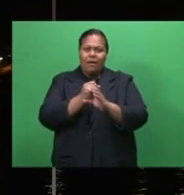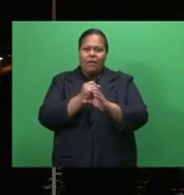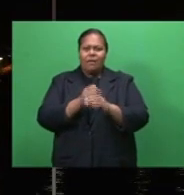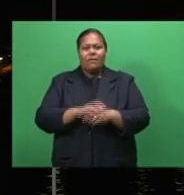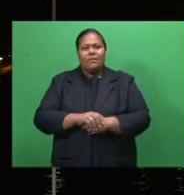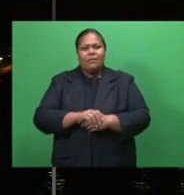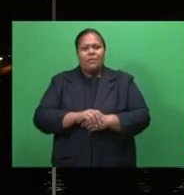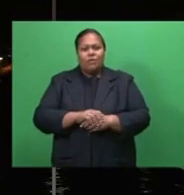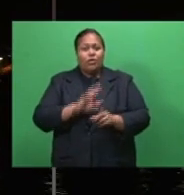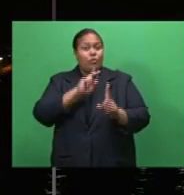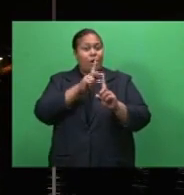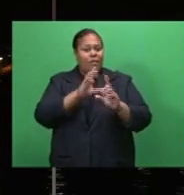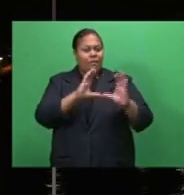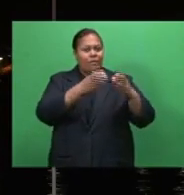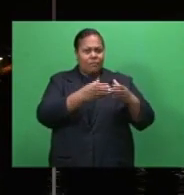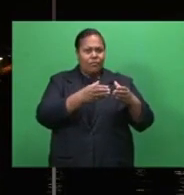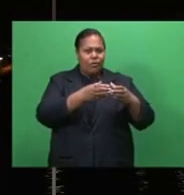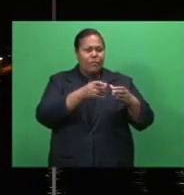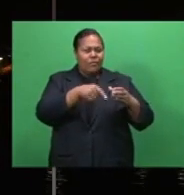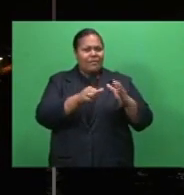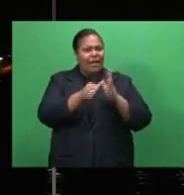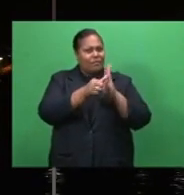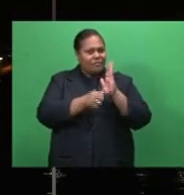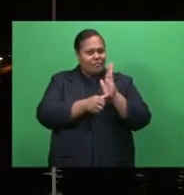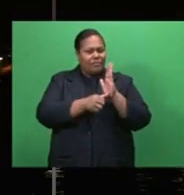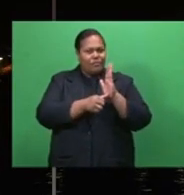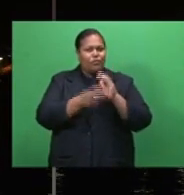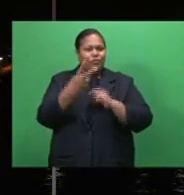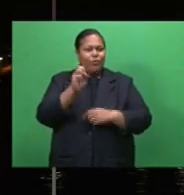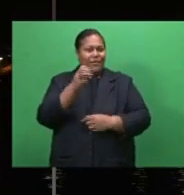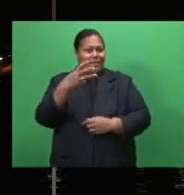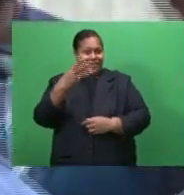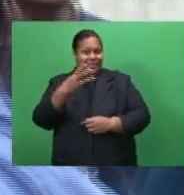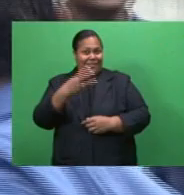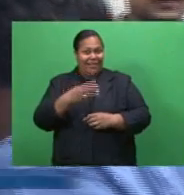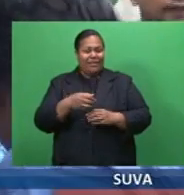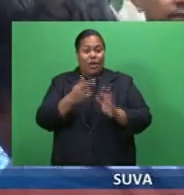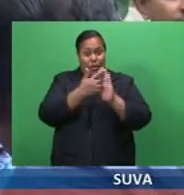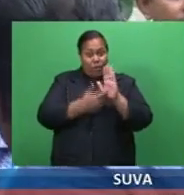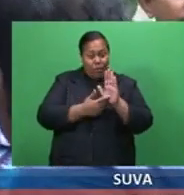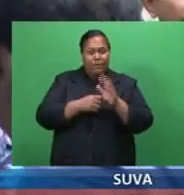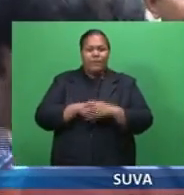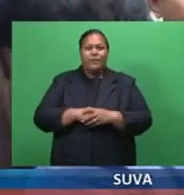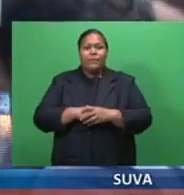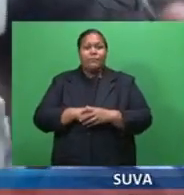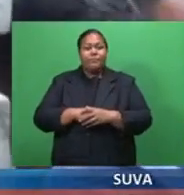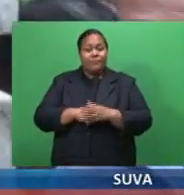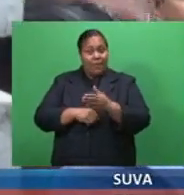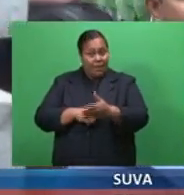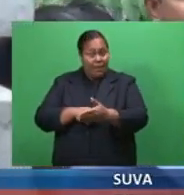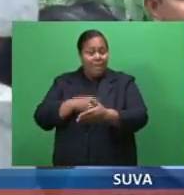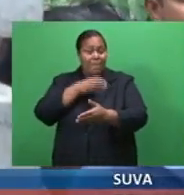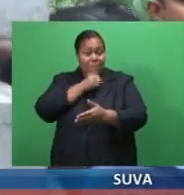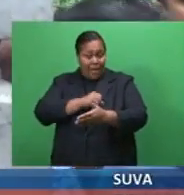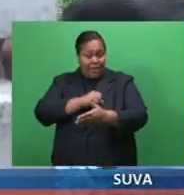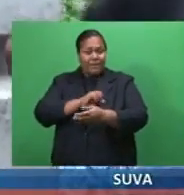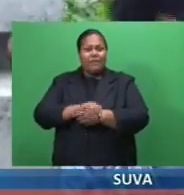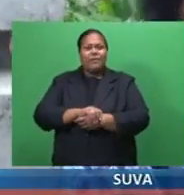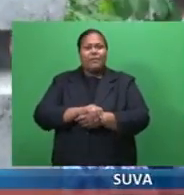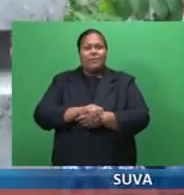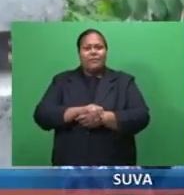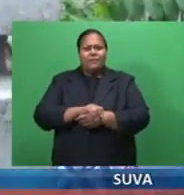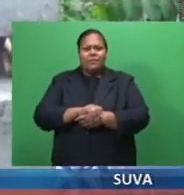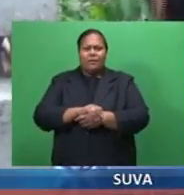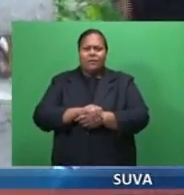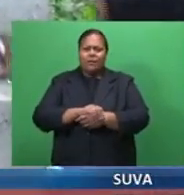Parties Act of 2013. Pranita Prakash reports. It is alleged that Krishna published false information